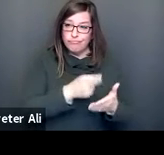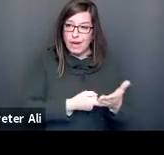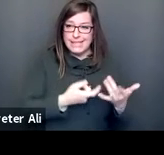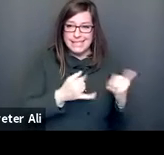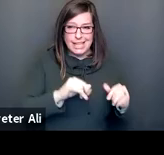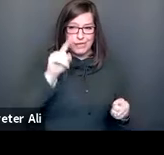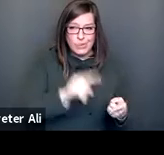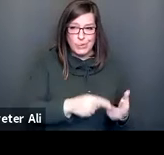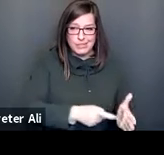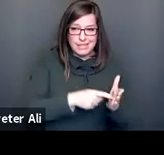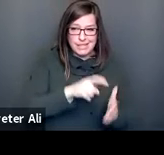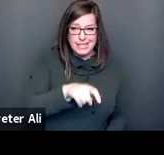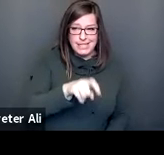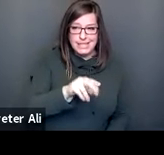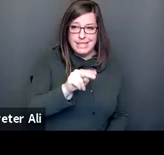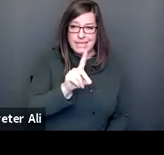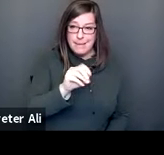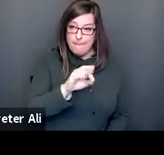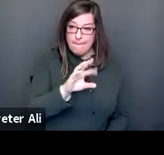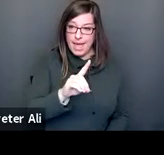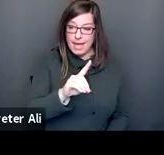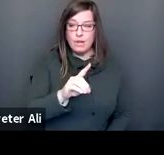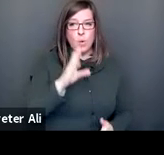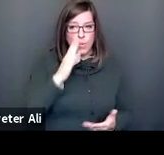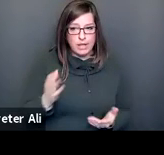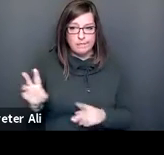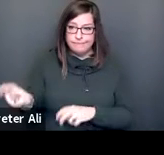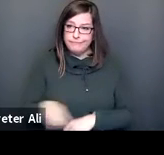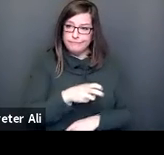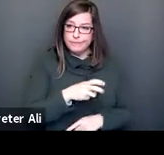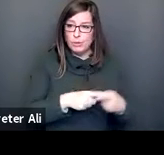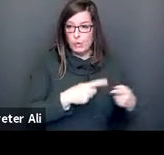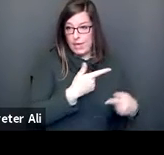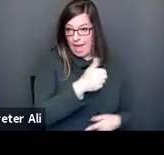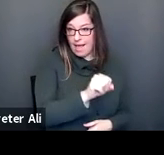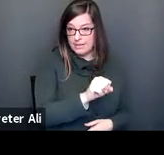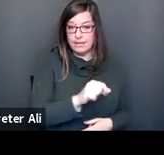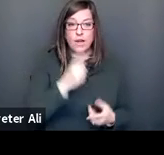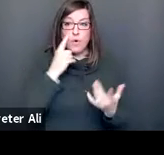of aggregations. So tonight, we're going to focus on the electric supply part.